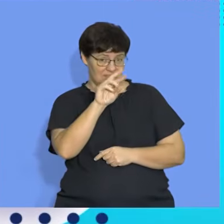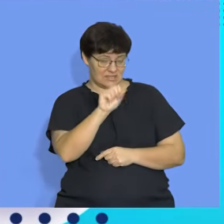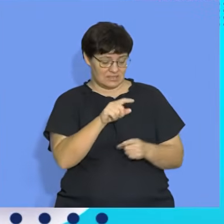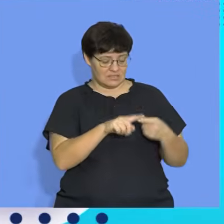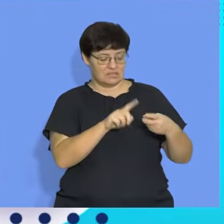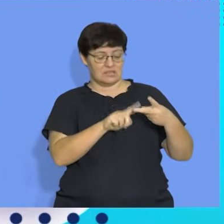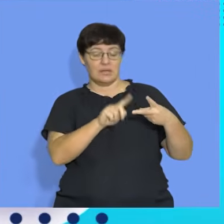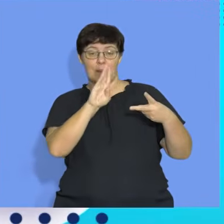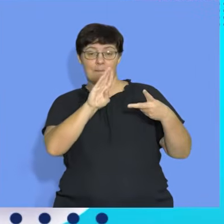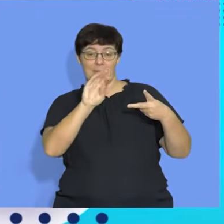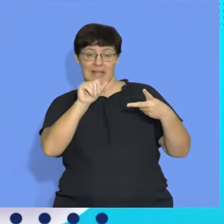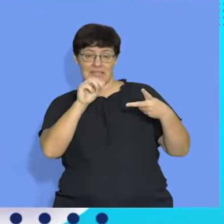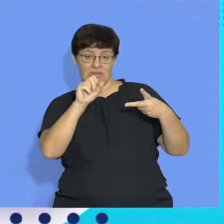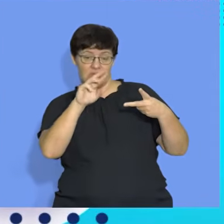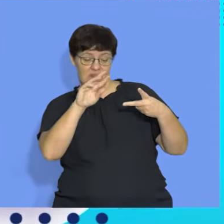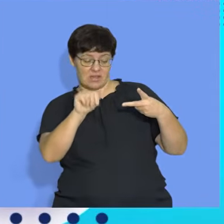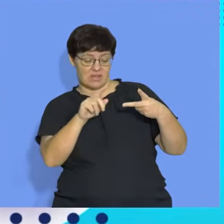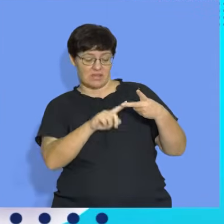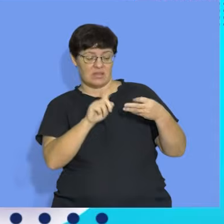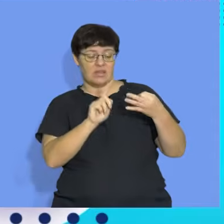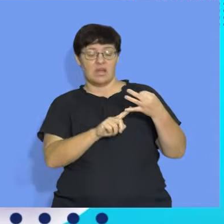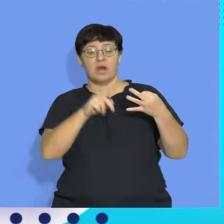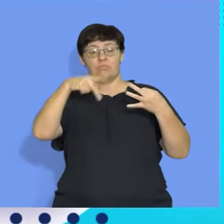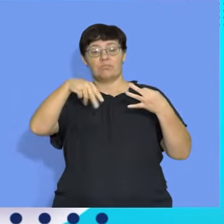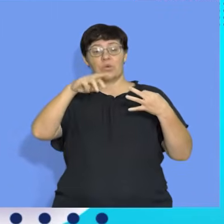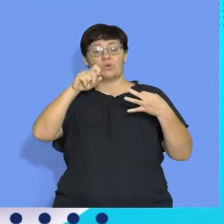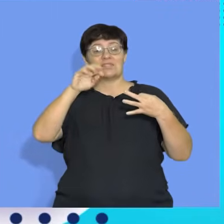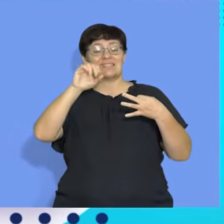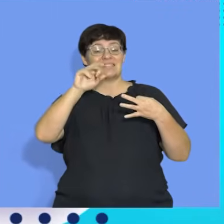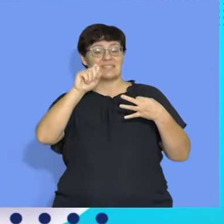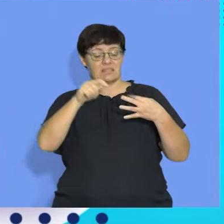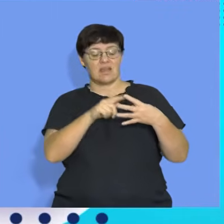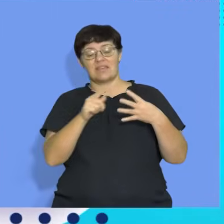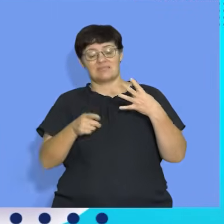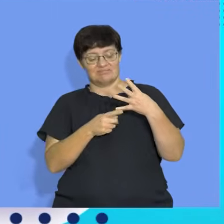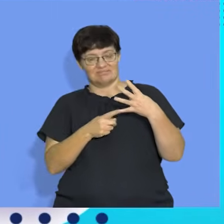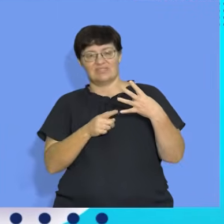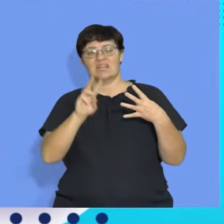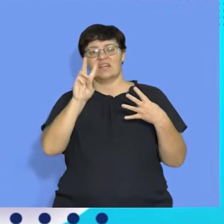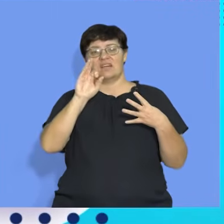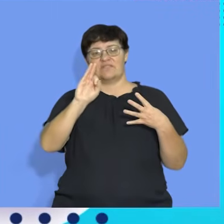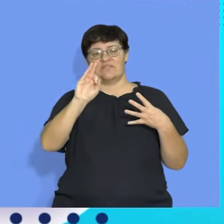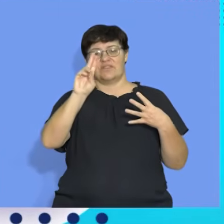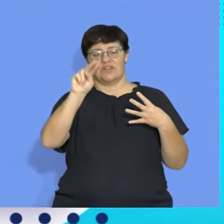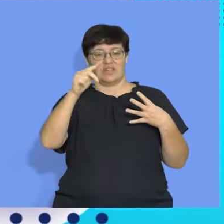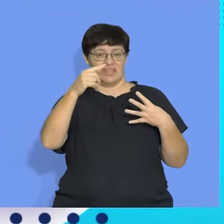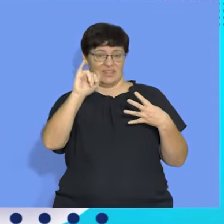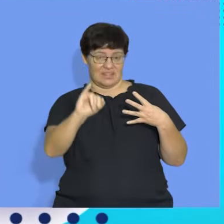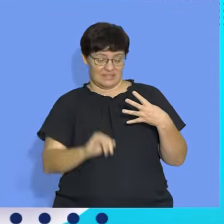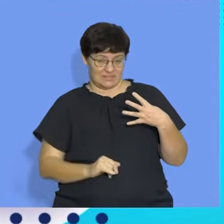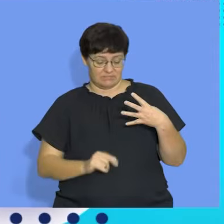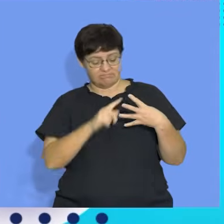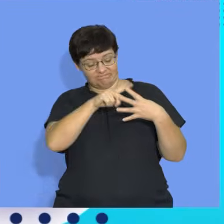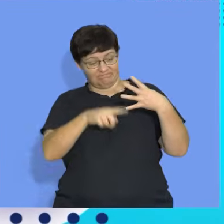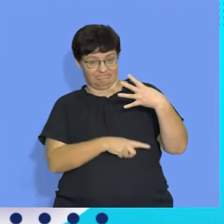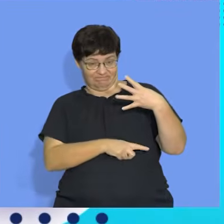bacteria, then we looked at protists, and the last lesson would have been on fungi. And one